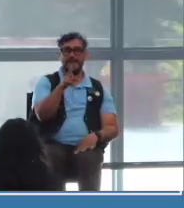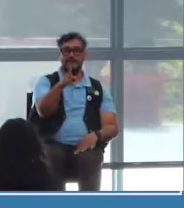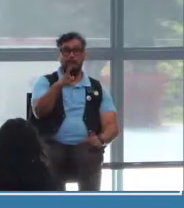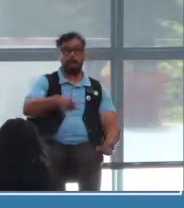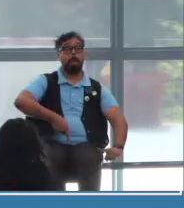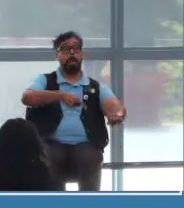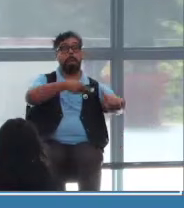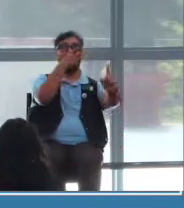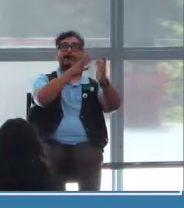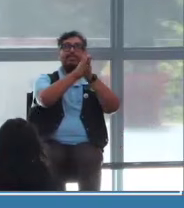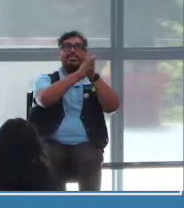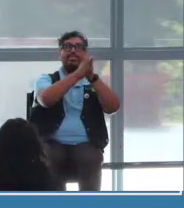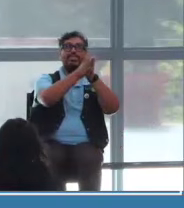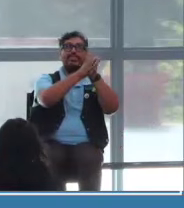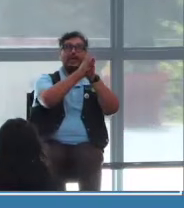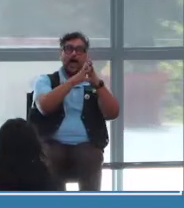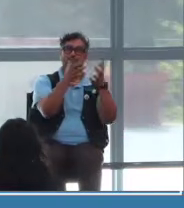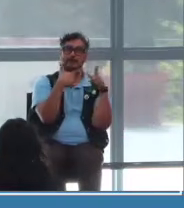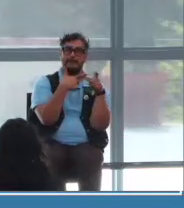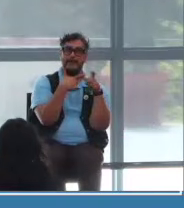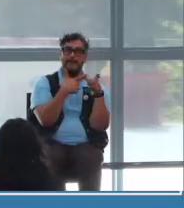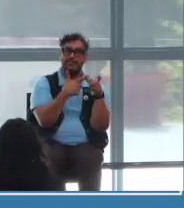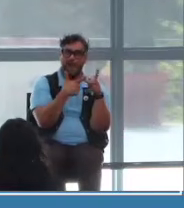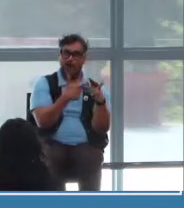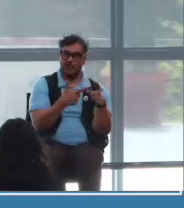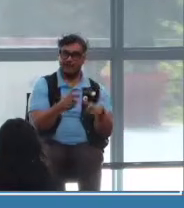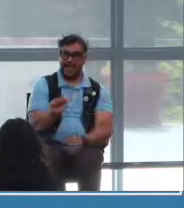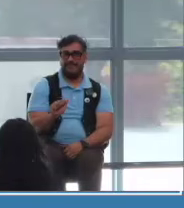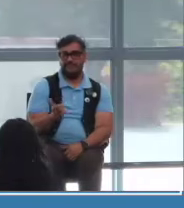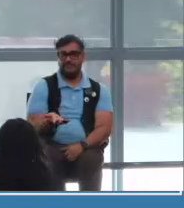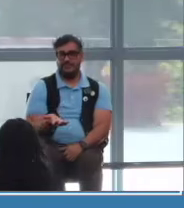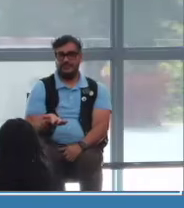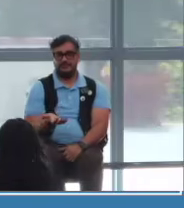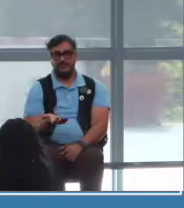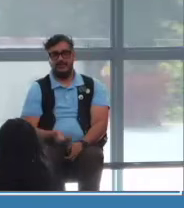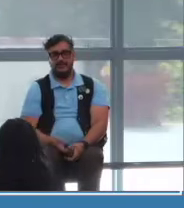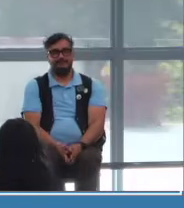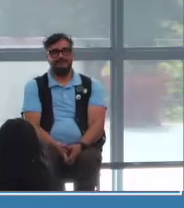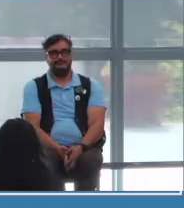overachiever and do vigorous marathon running and athletics. So it's